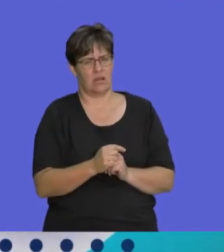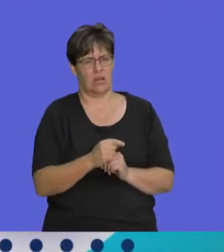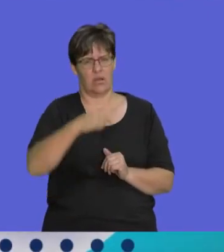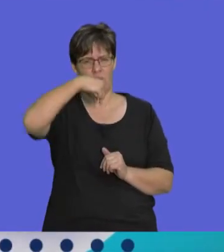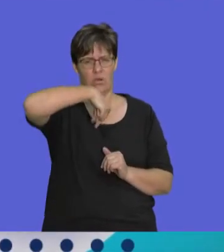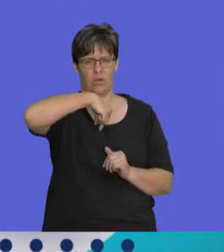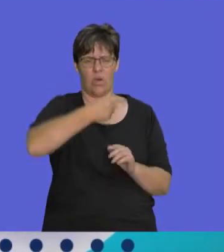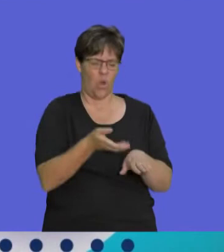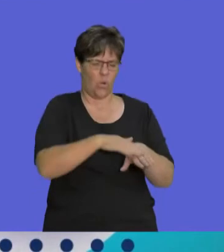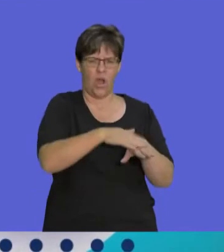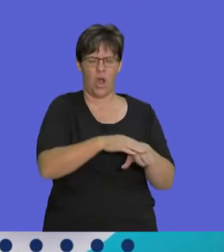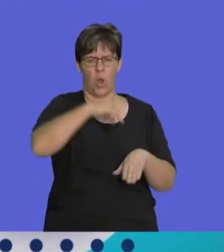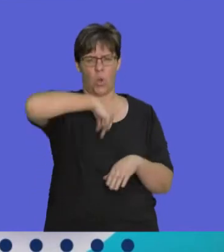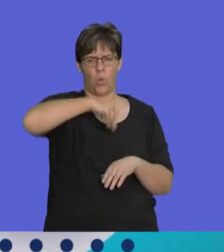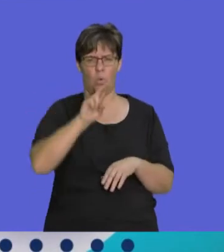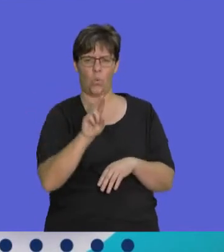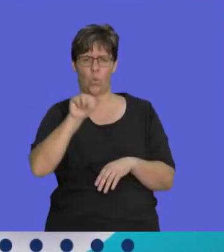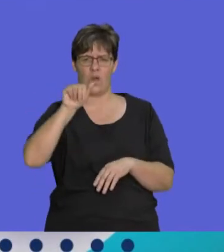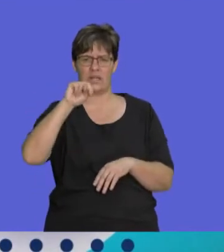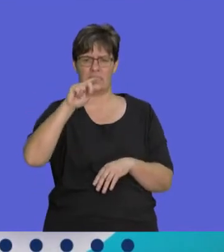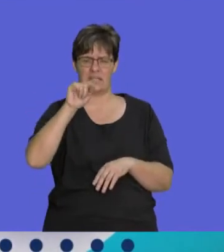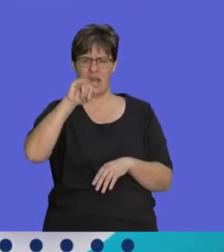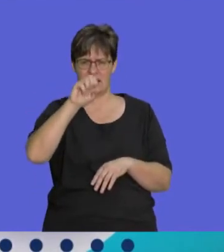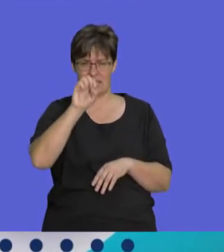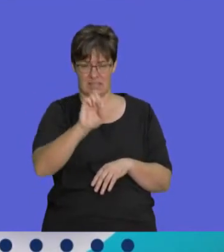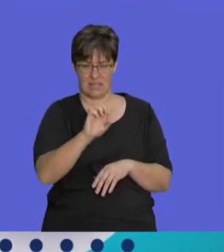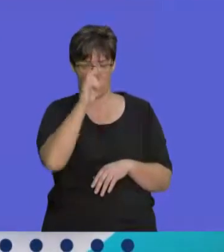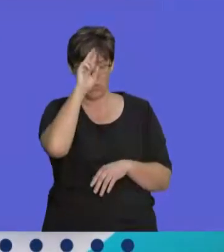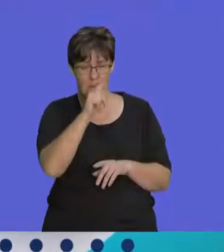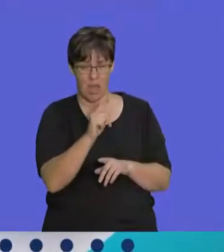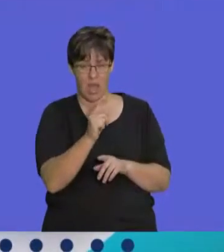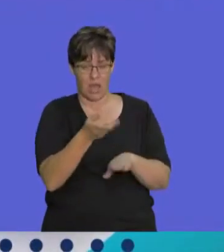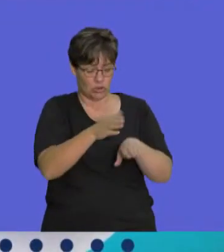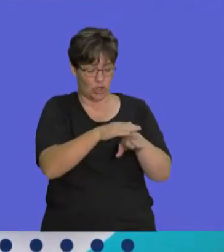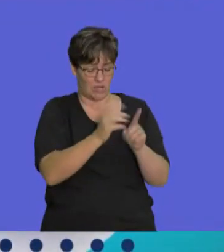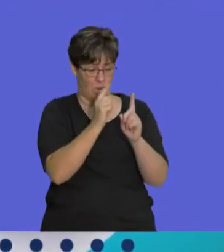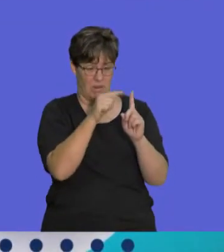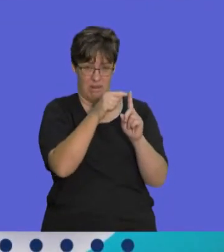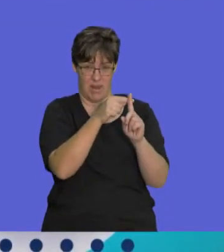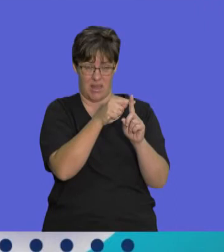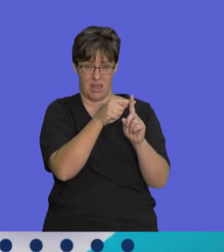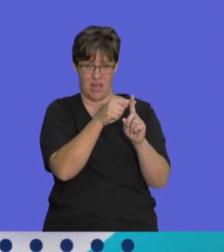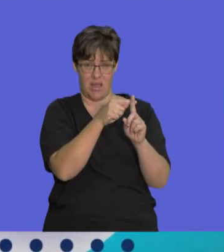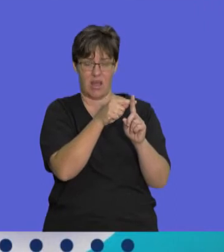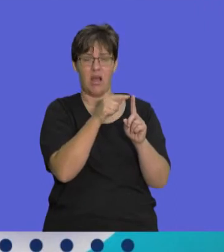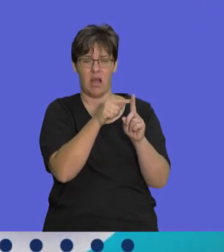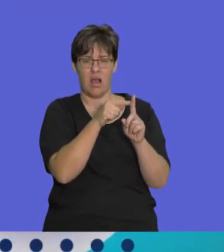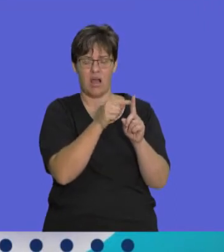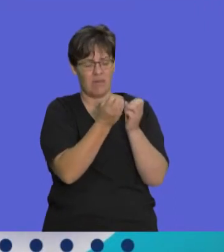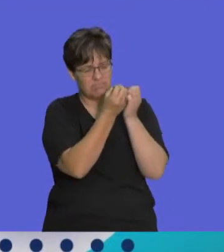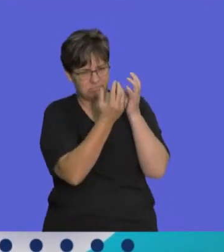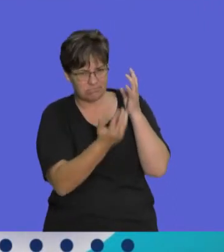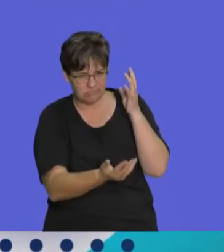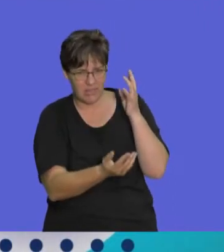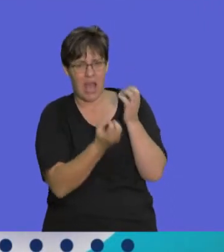say charge is quantized? Remember, every charge that exists in the universe is actually a scalar multiple